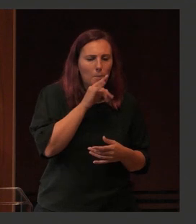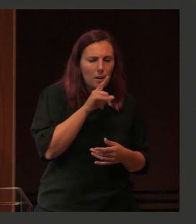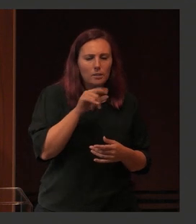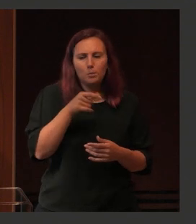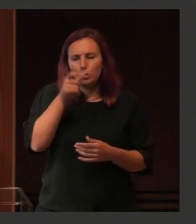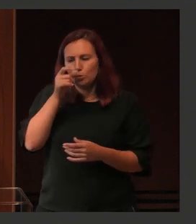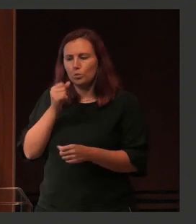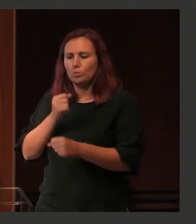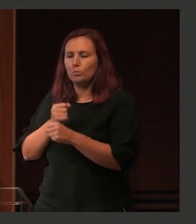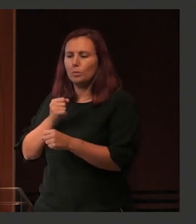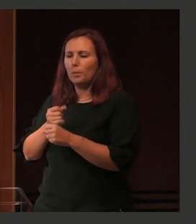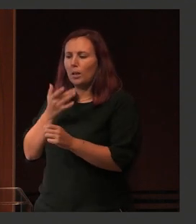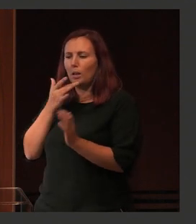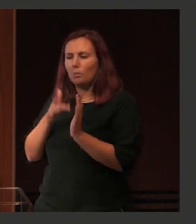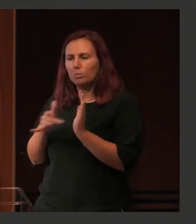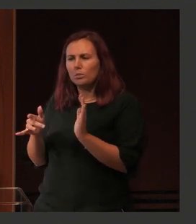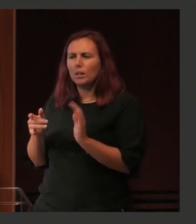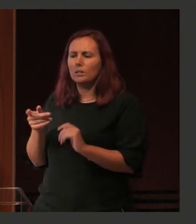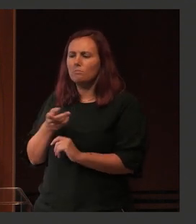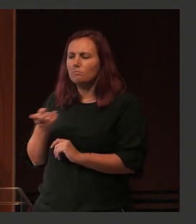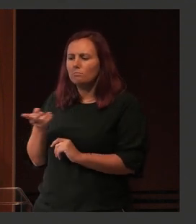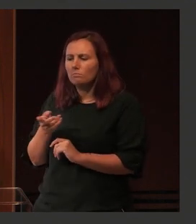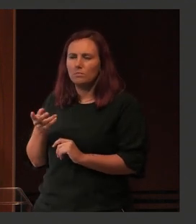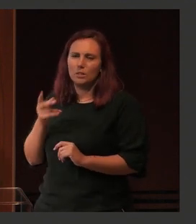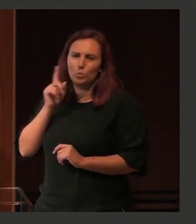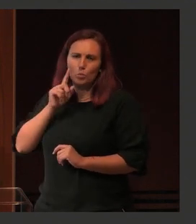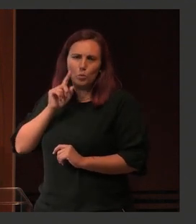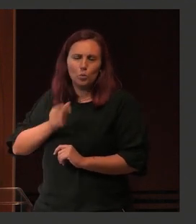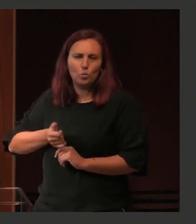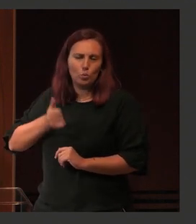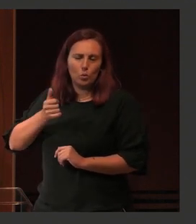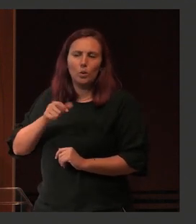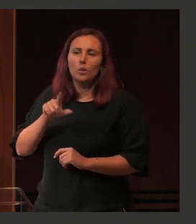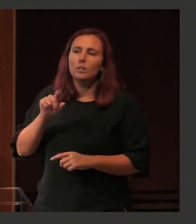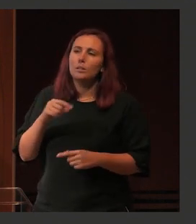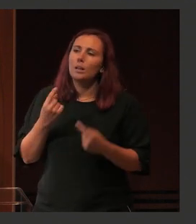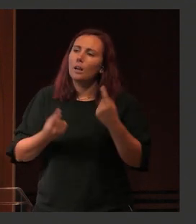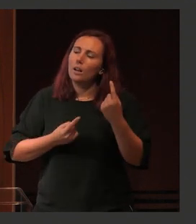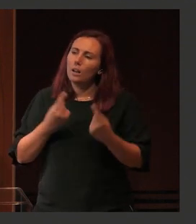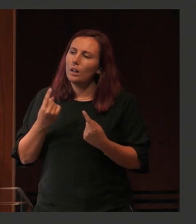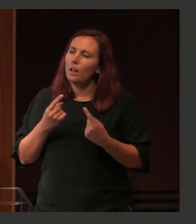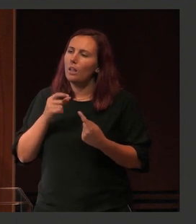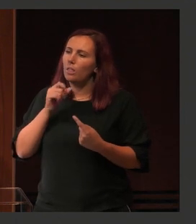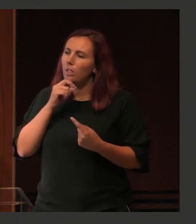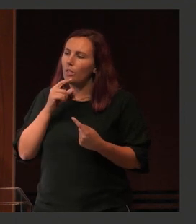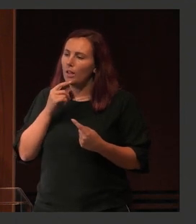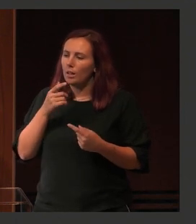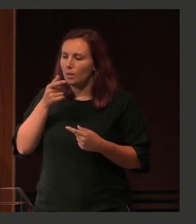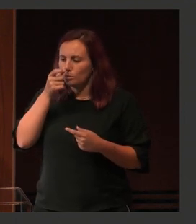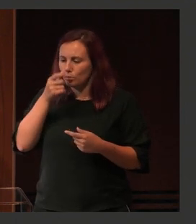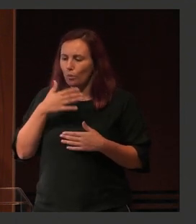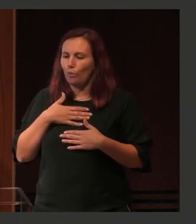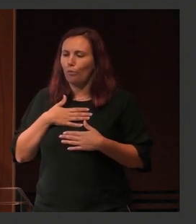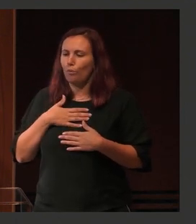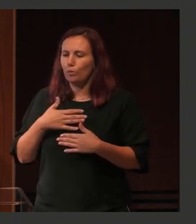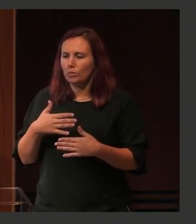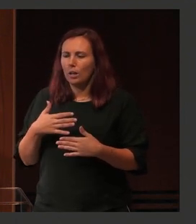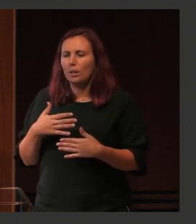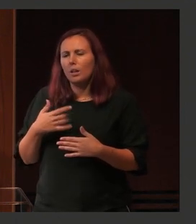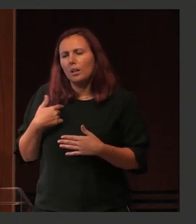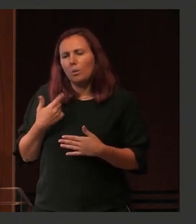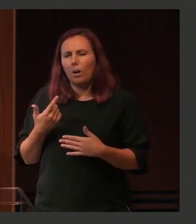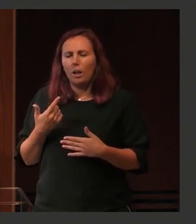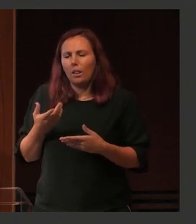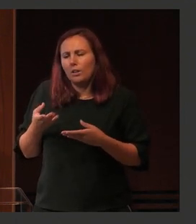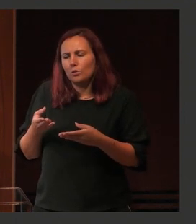very important. And sometimes also volunteer engagement by the parents to help with the work in the school libraries, that